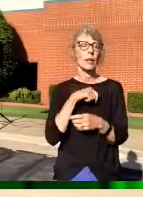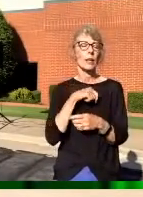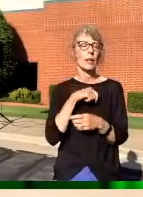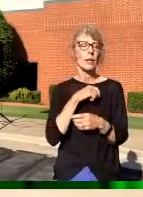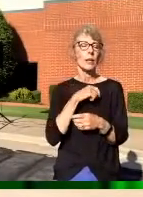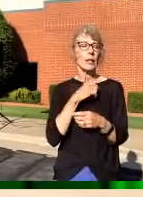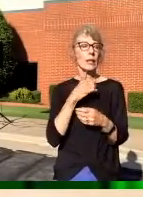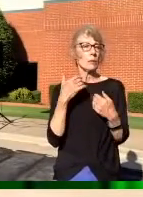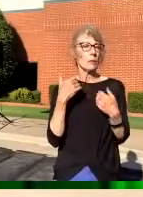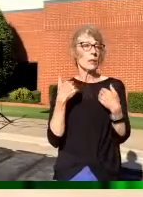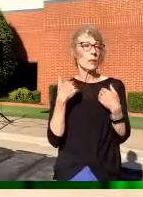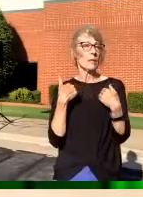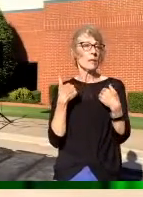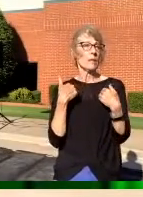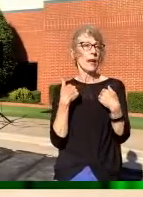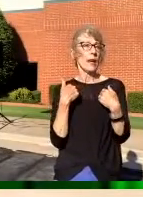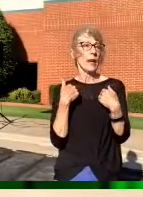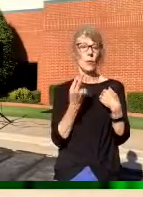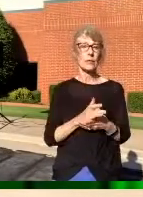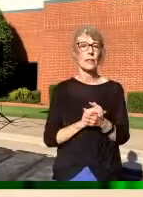meals provided for doctors and nurses,